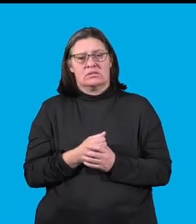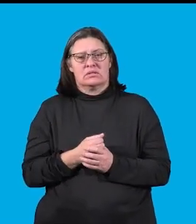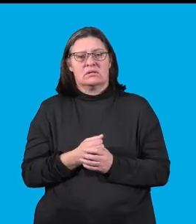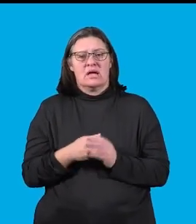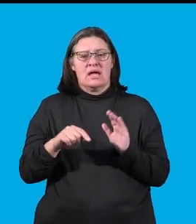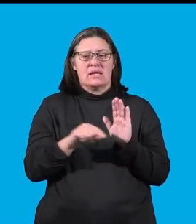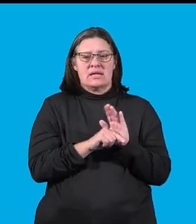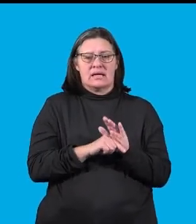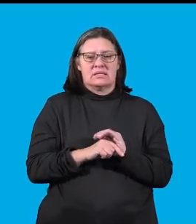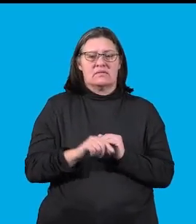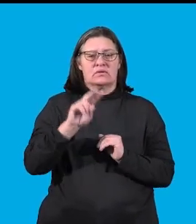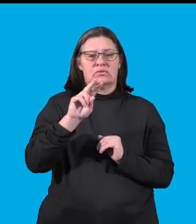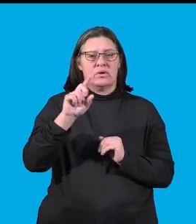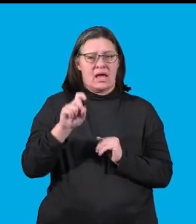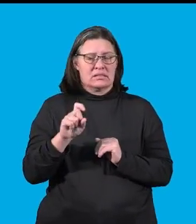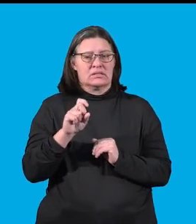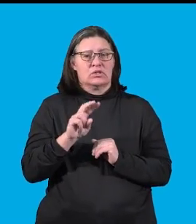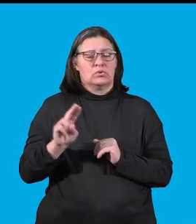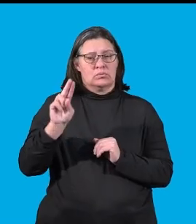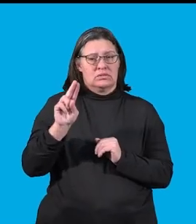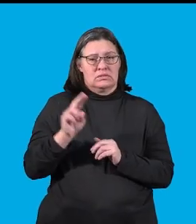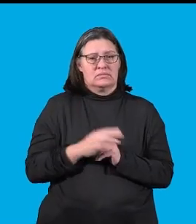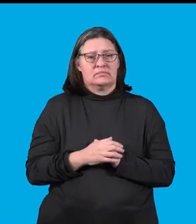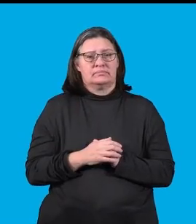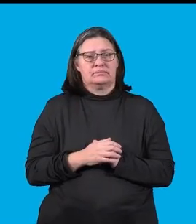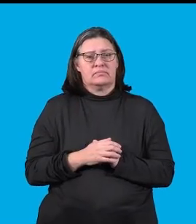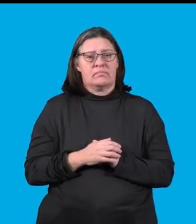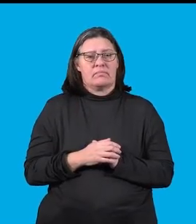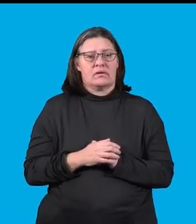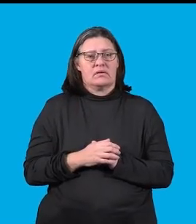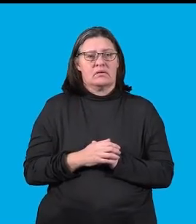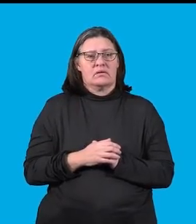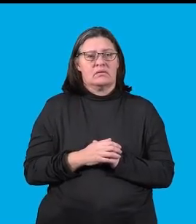to negative 2x cubed